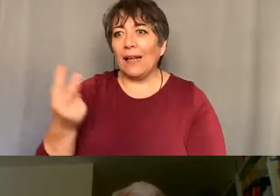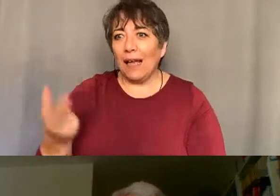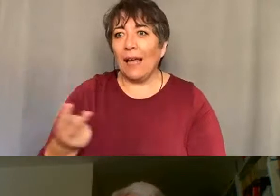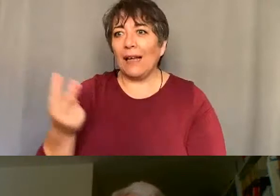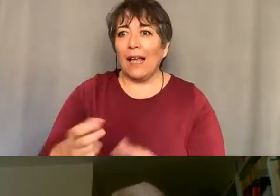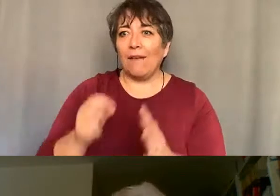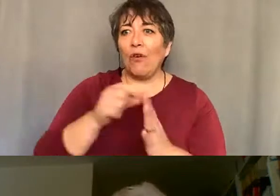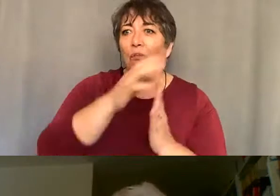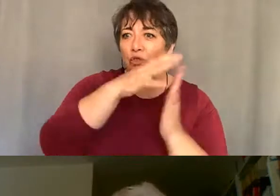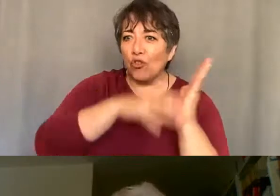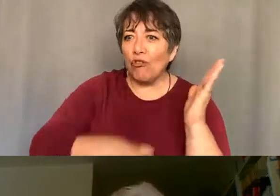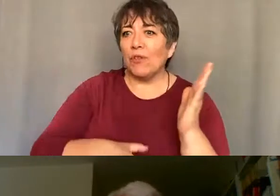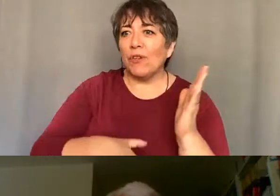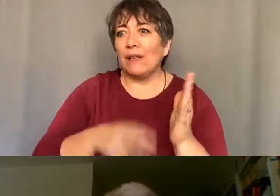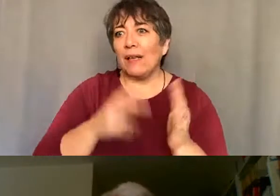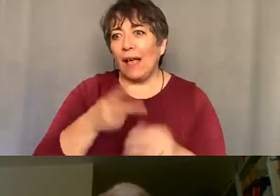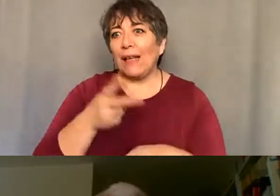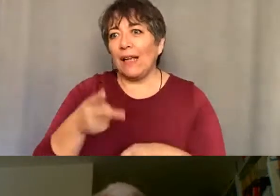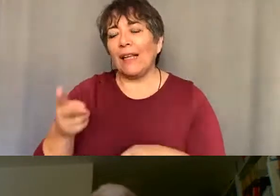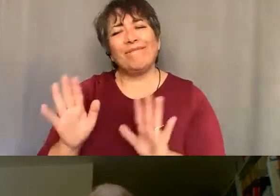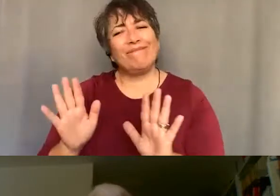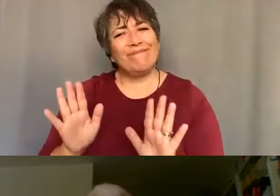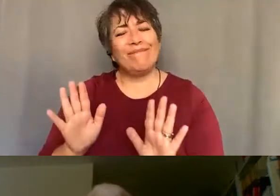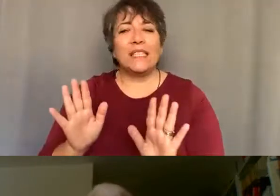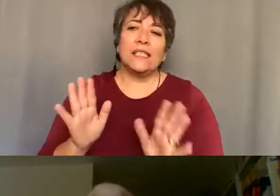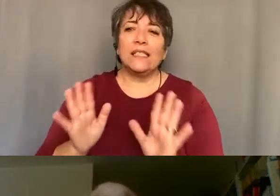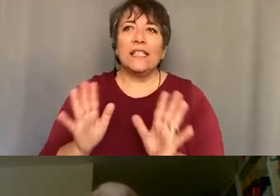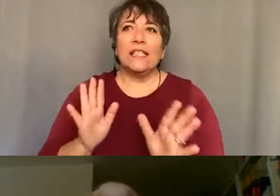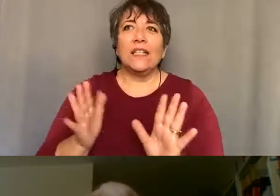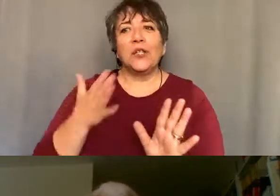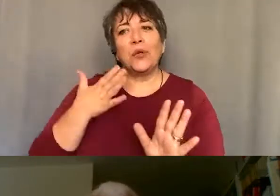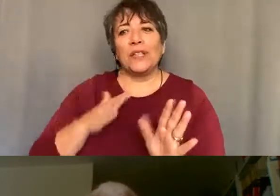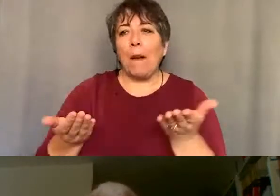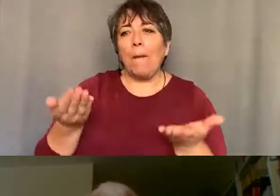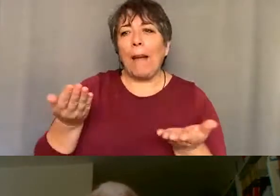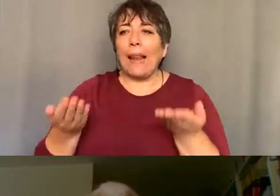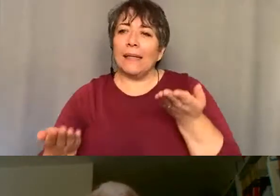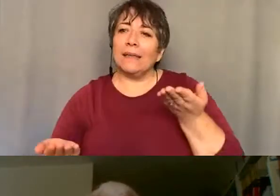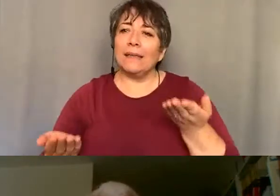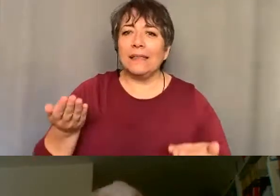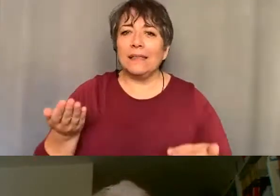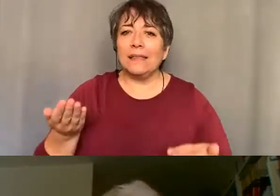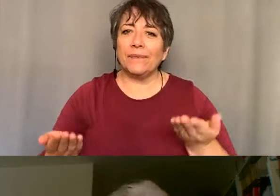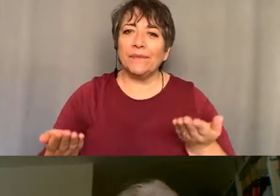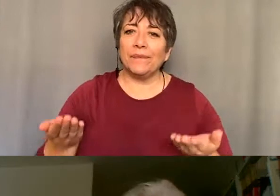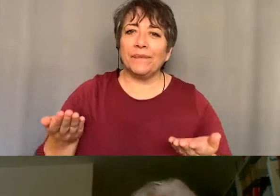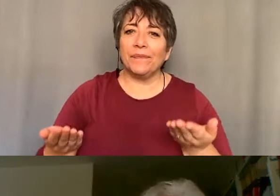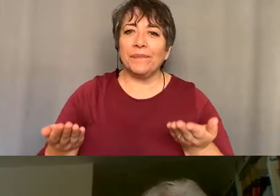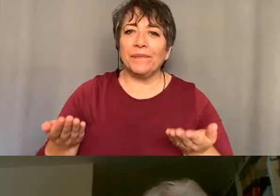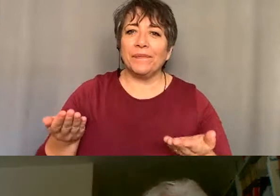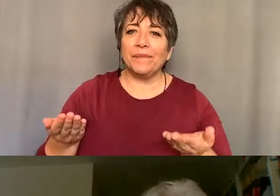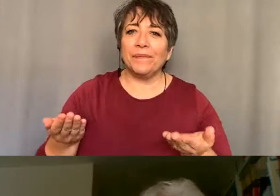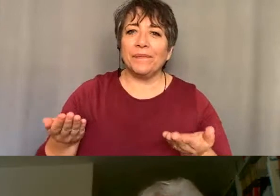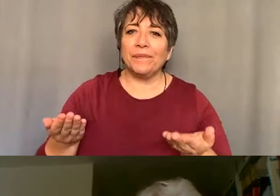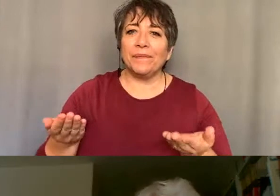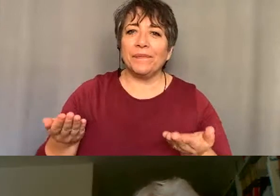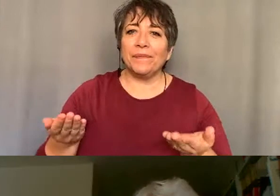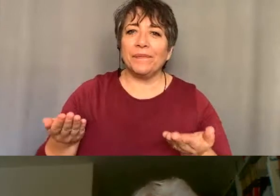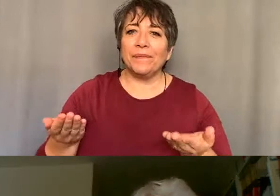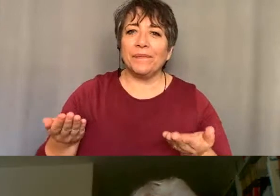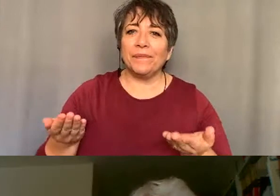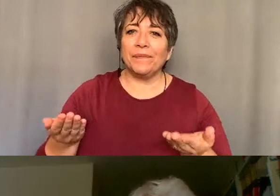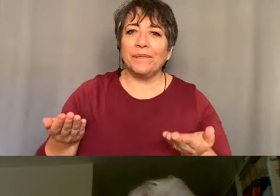balance. So we particularly prioritise those medicines that are, you know, there are medicines with narrow therapeutic windows